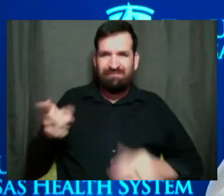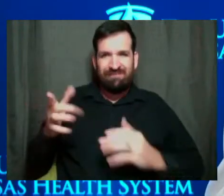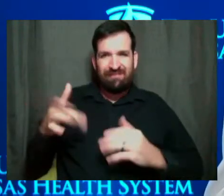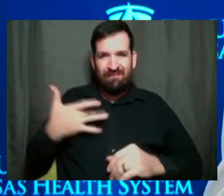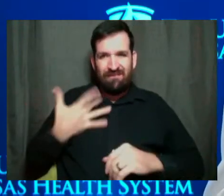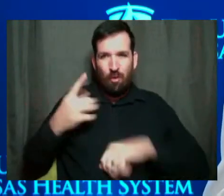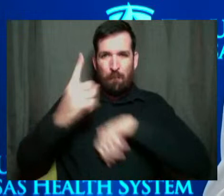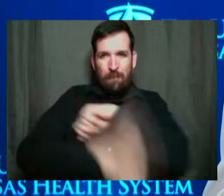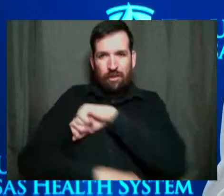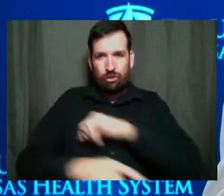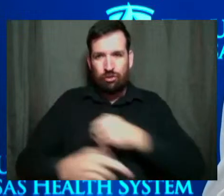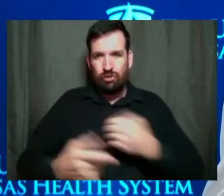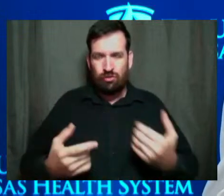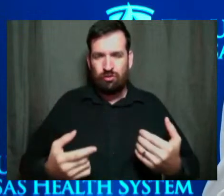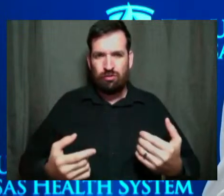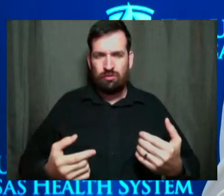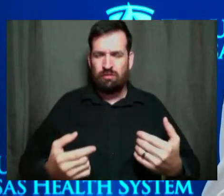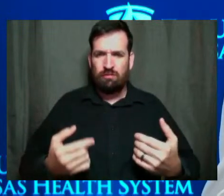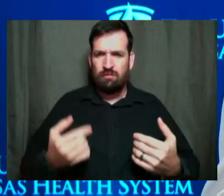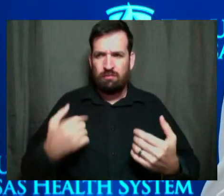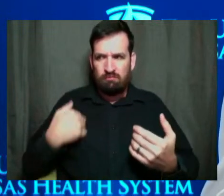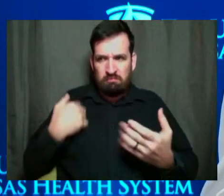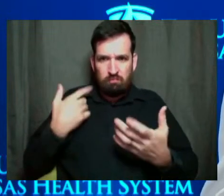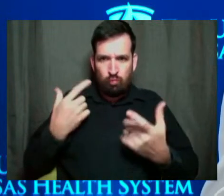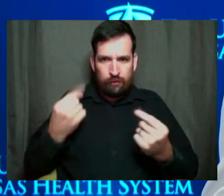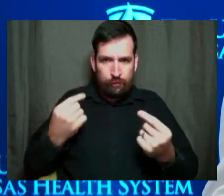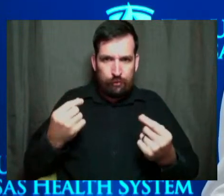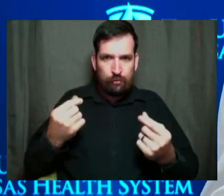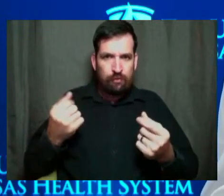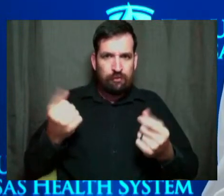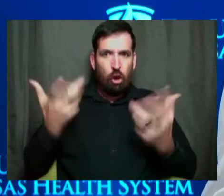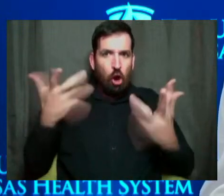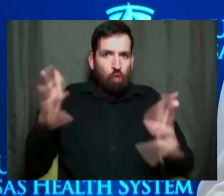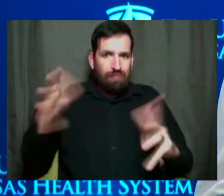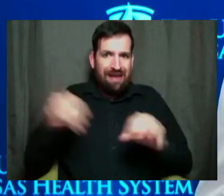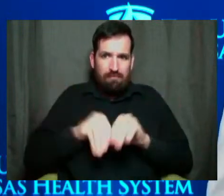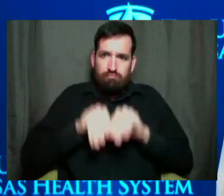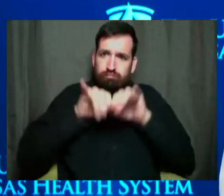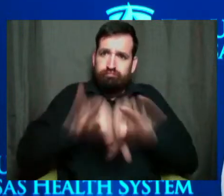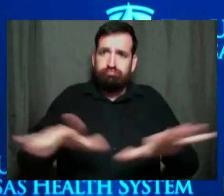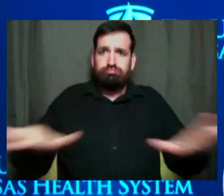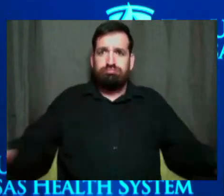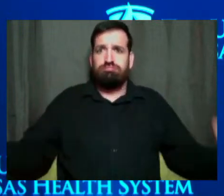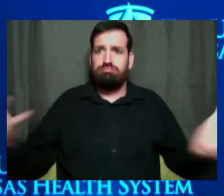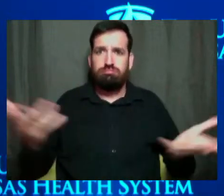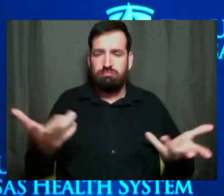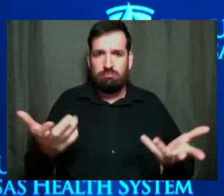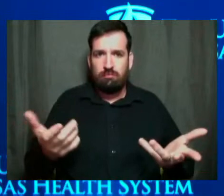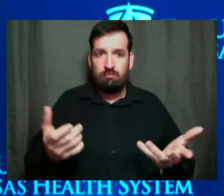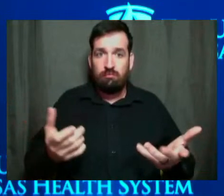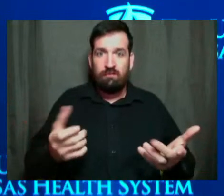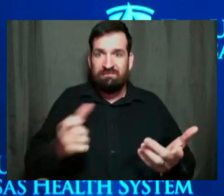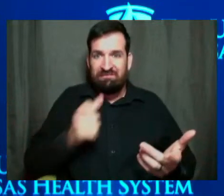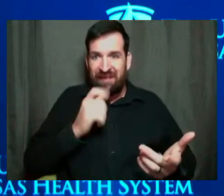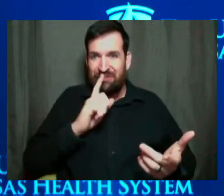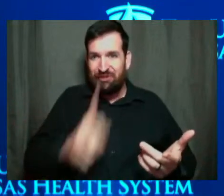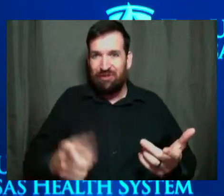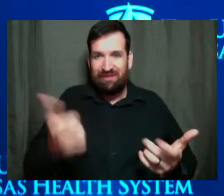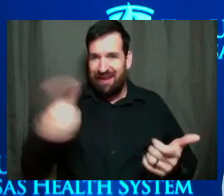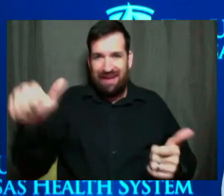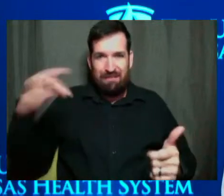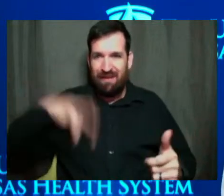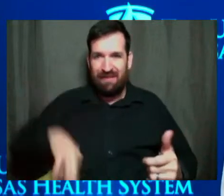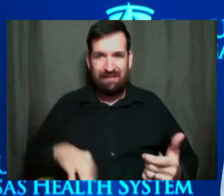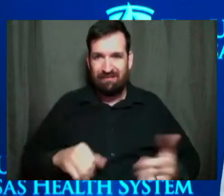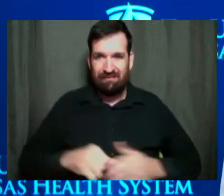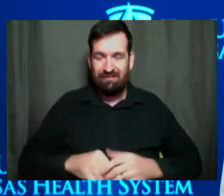what do closing the borders do when it's already everywhere? So what good does it do? And I'm not sure it really does do a lot of good. Second point